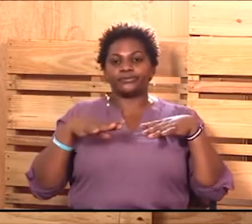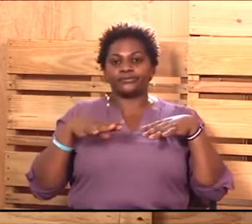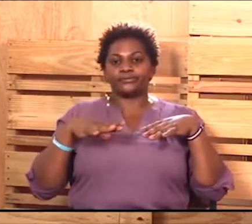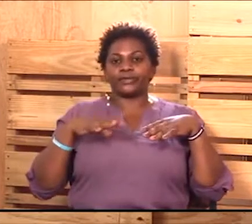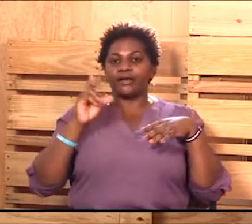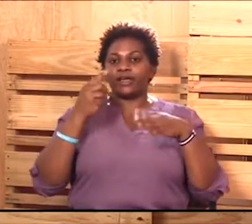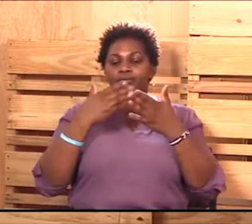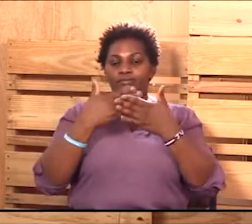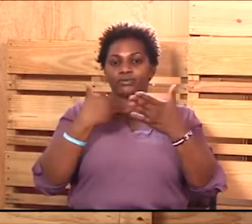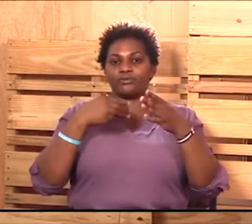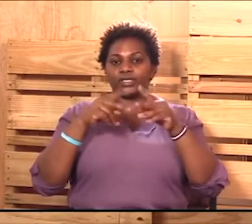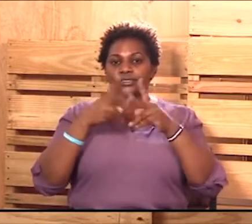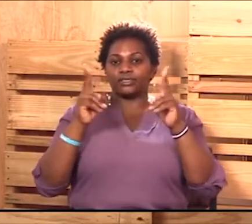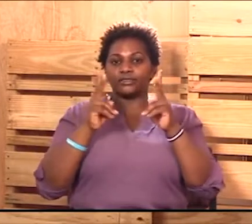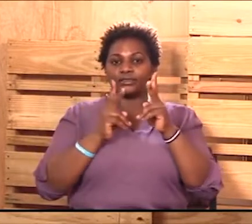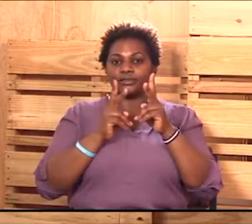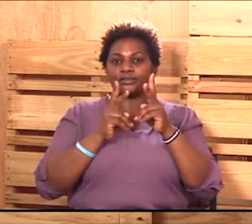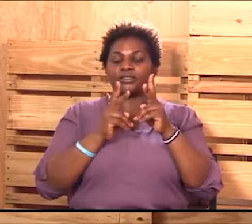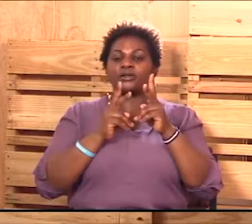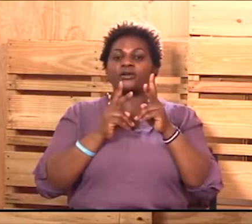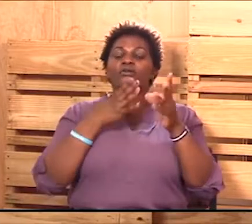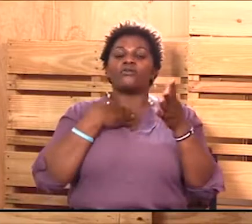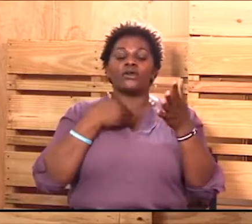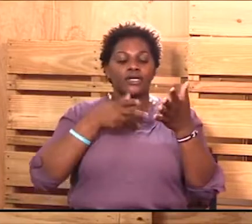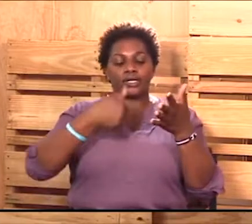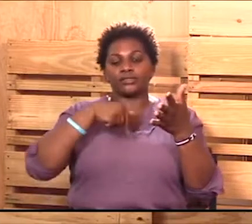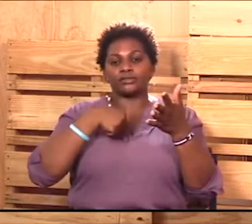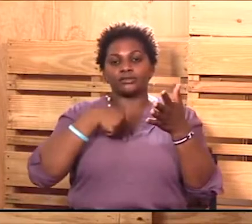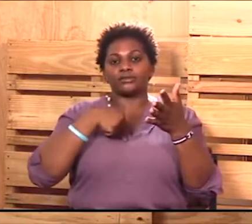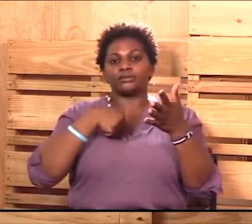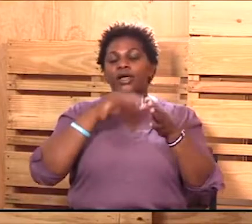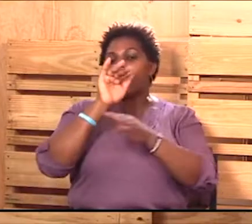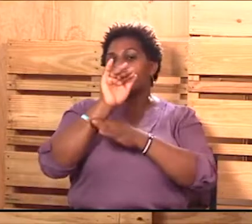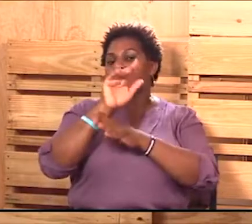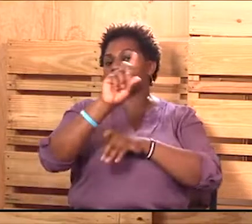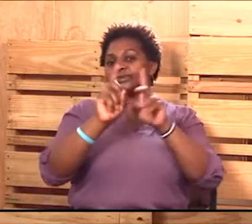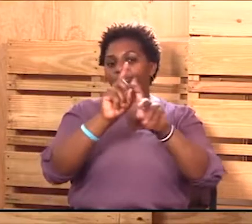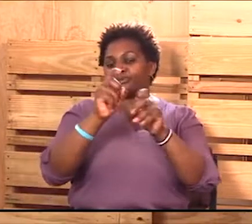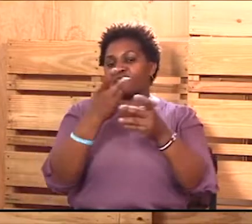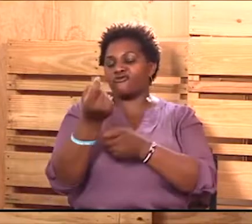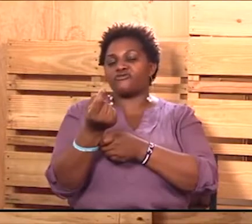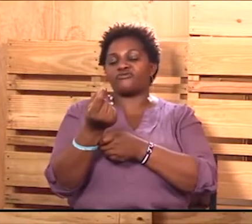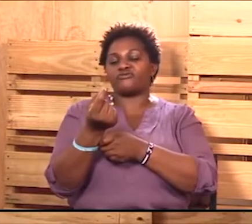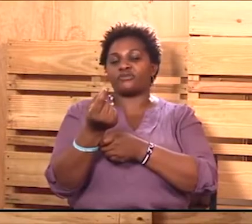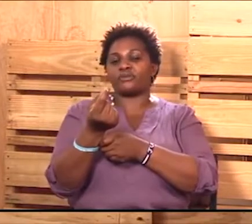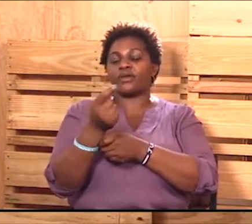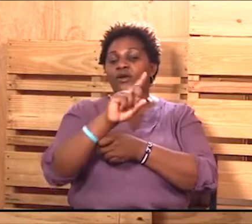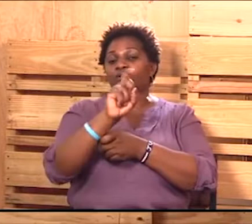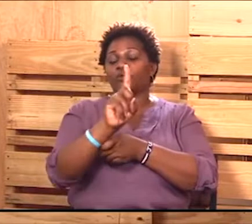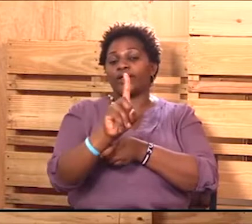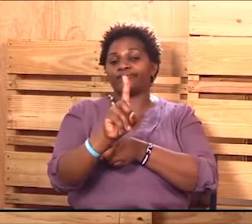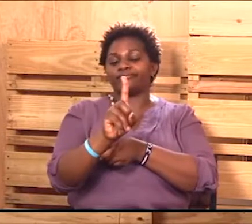And before I begin, you know, I want us to ask a few questions. And these are the